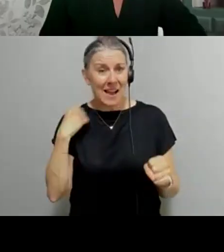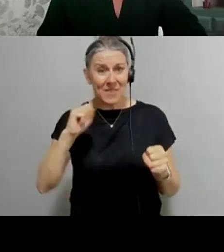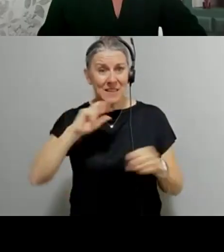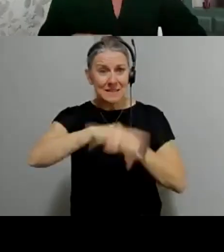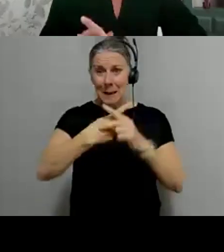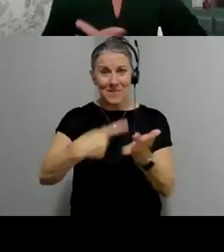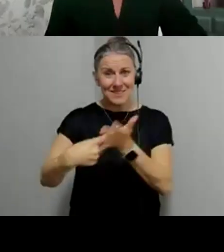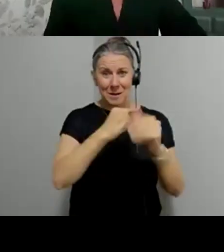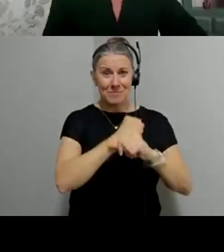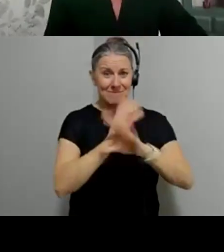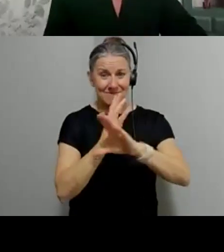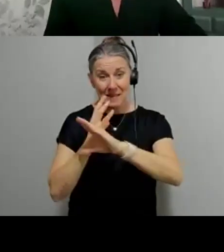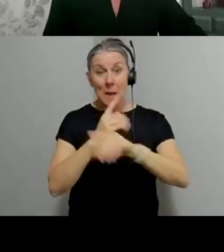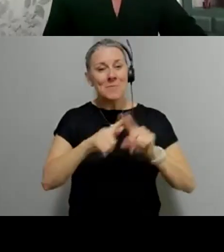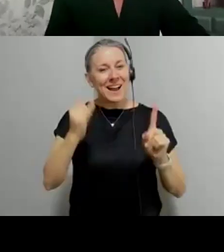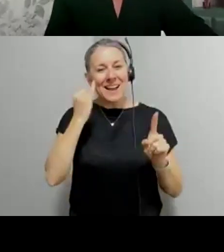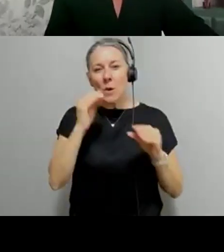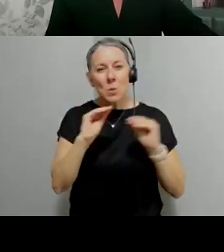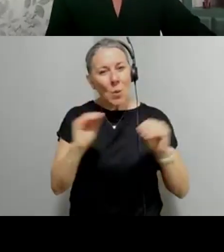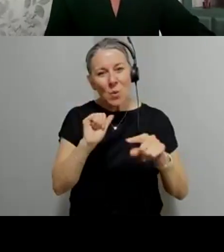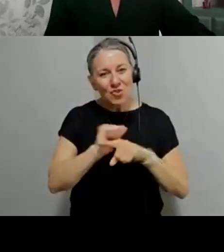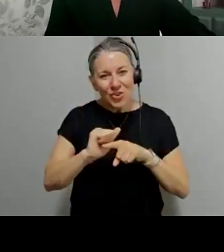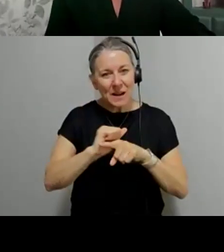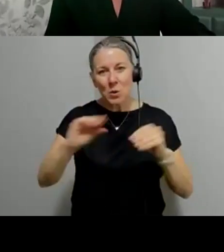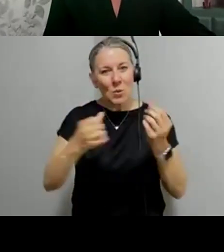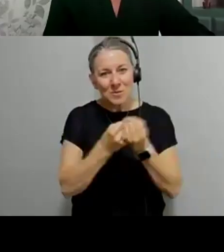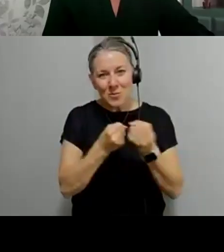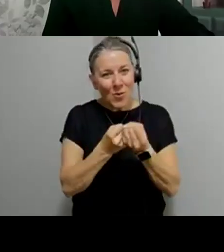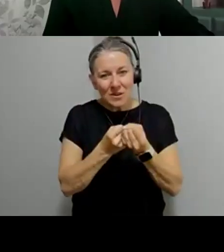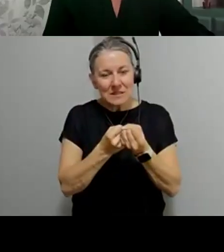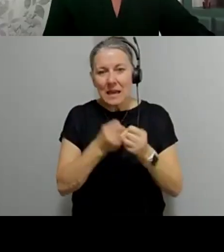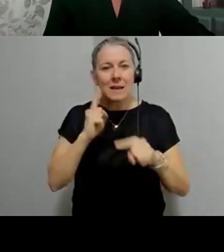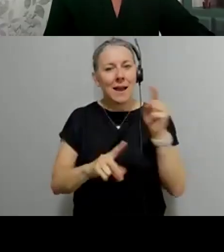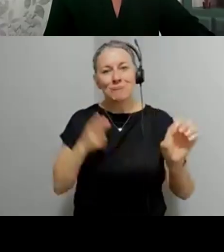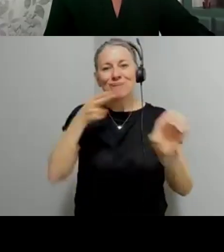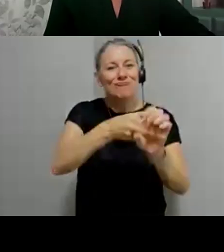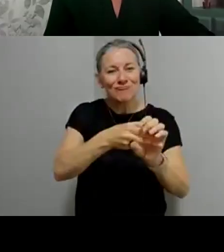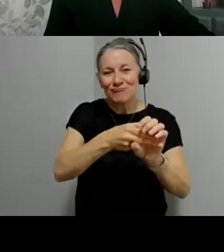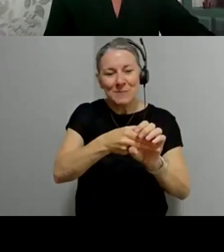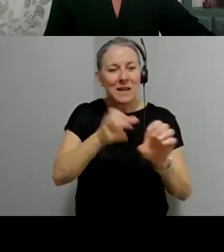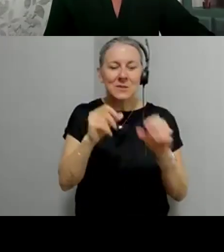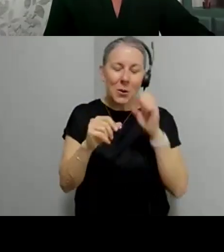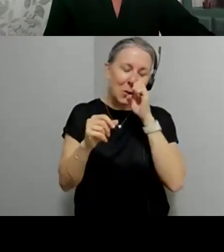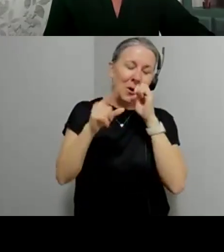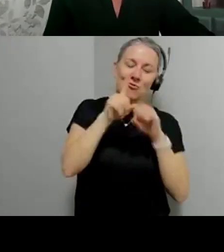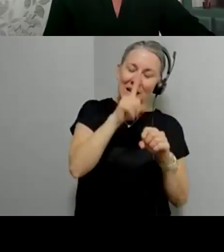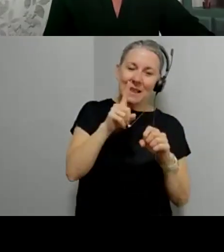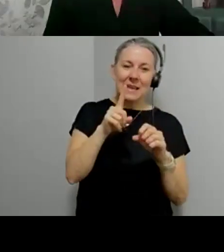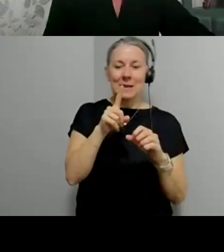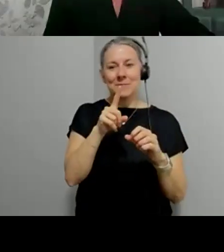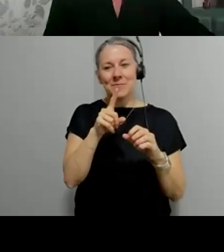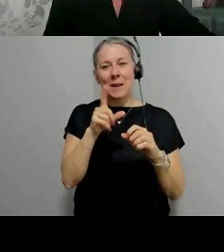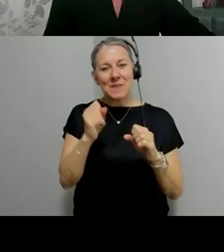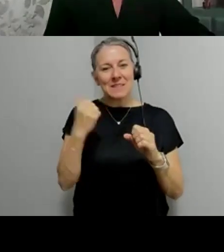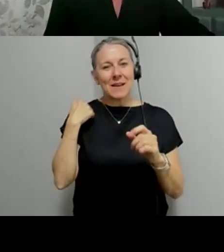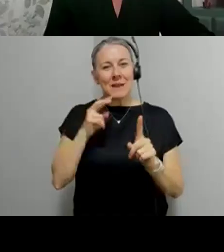to get connected online, you're not going to be able to do this. And so like everything else, it's a multifaceted approach, but we